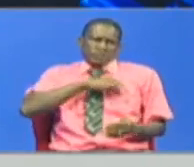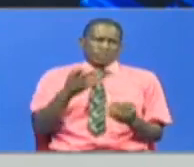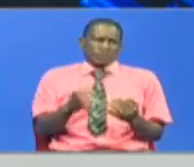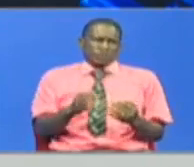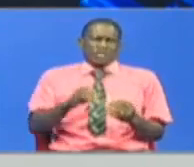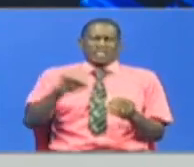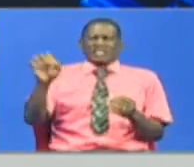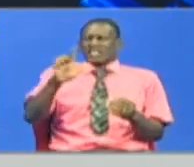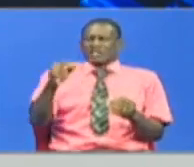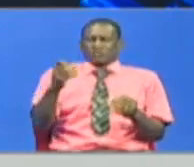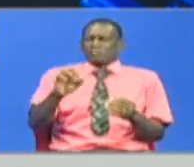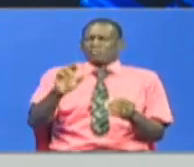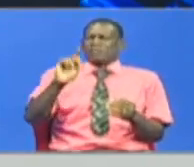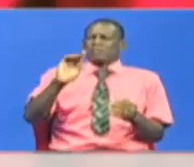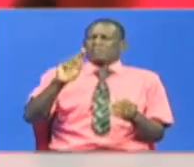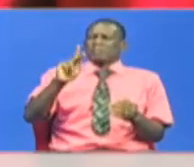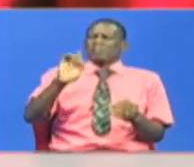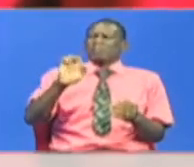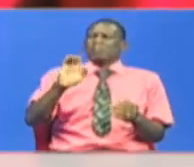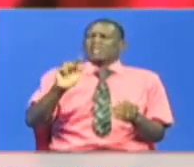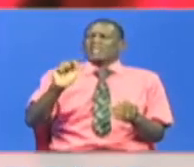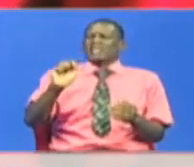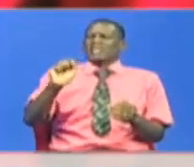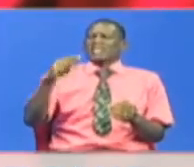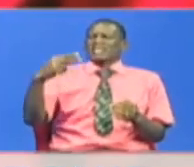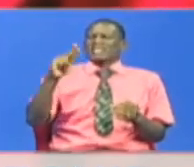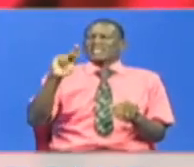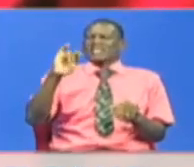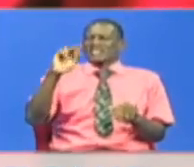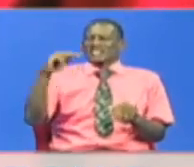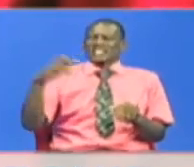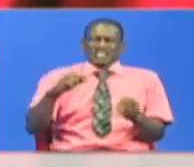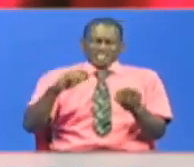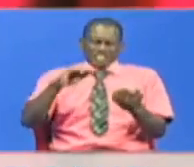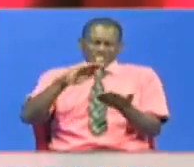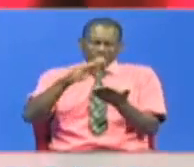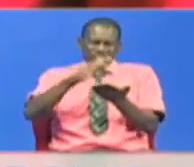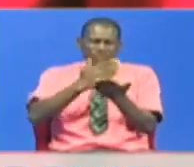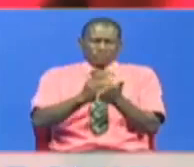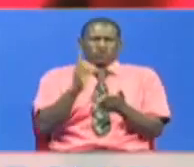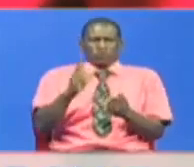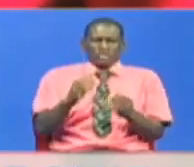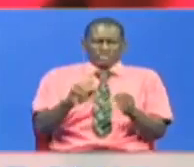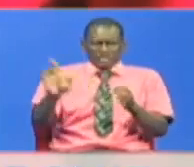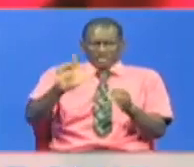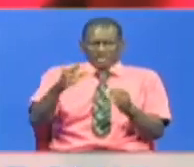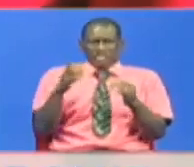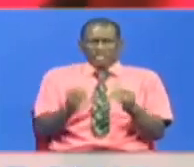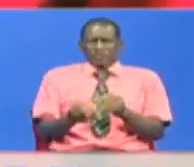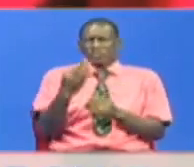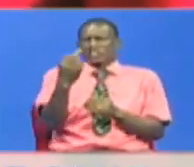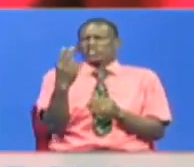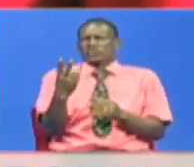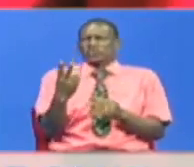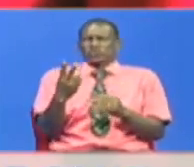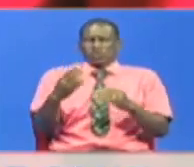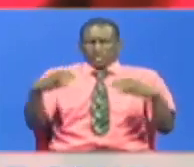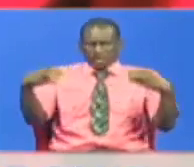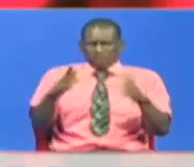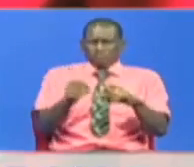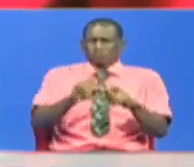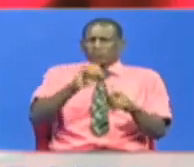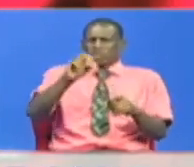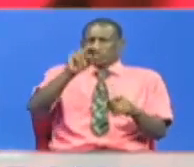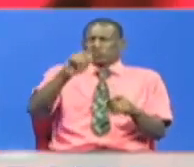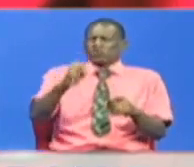the Betking Division 1 League. Under the five-year partnership, each of the 32 Division 1 clubs from Zone A and